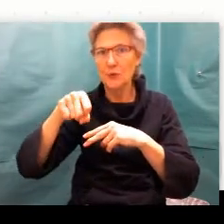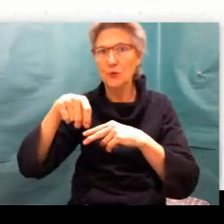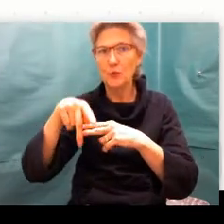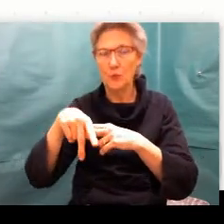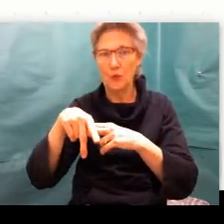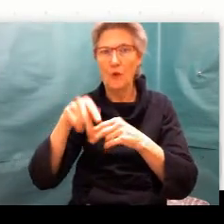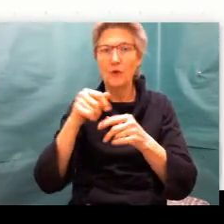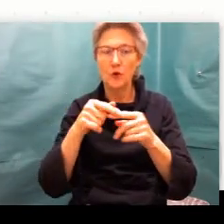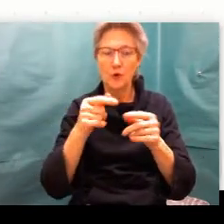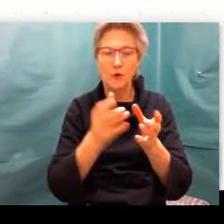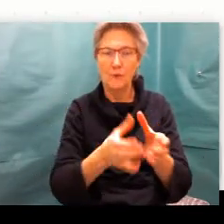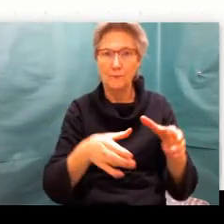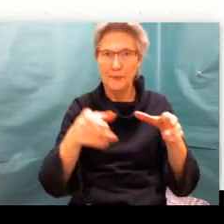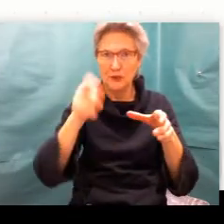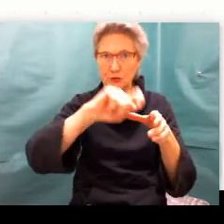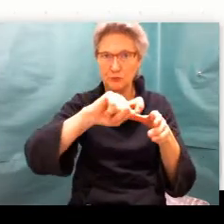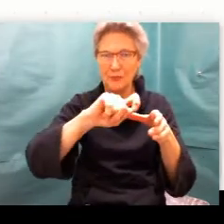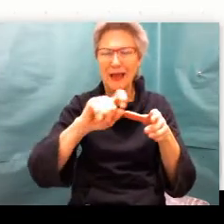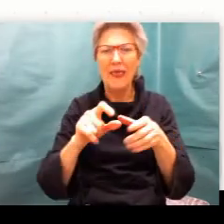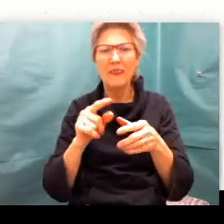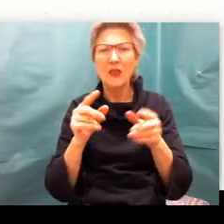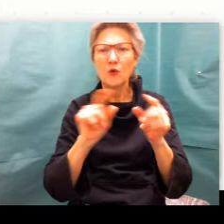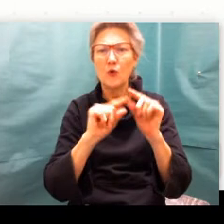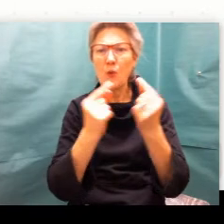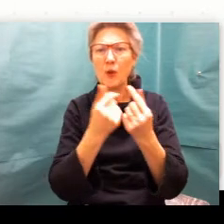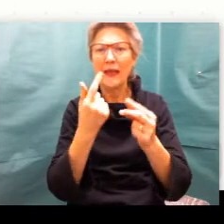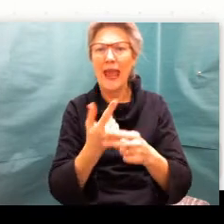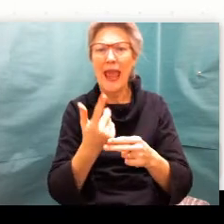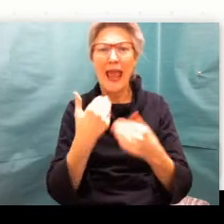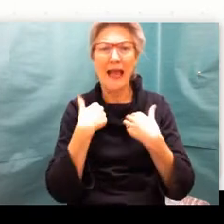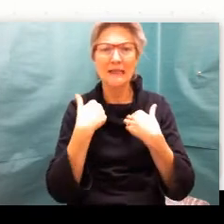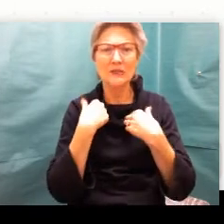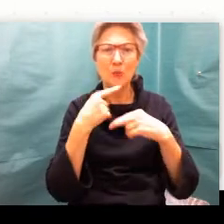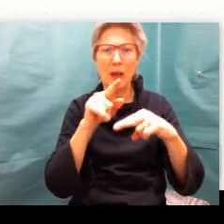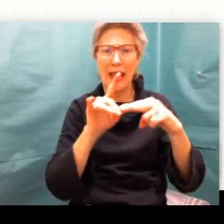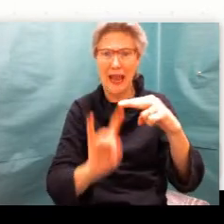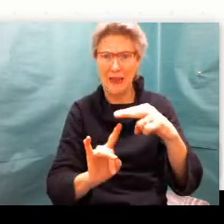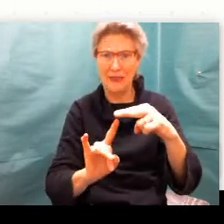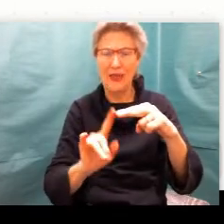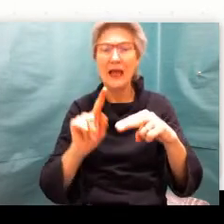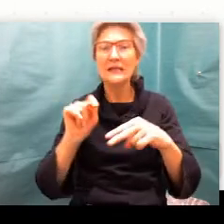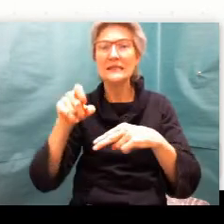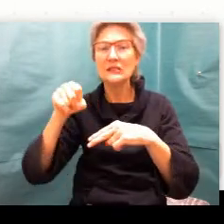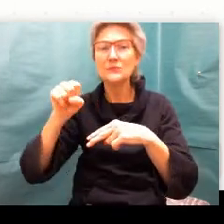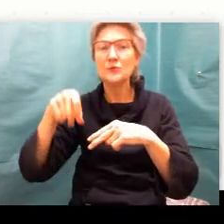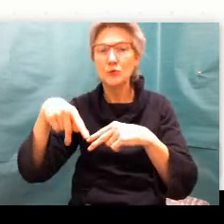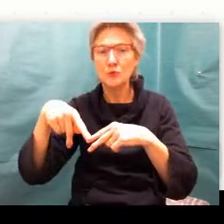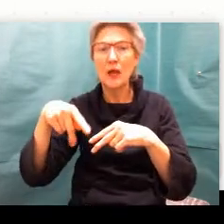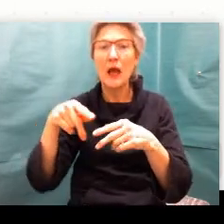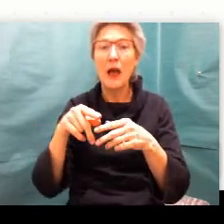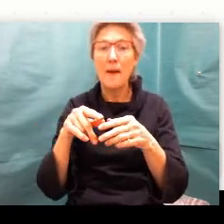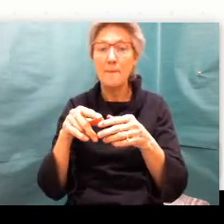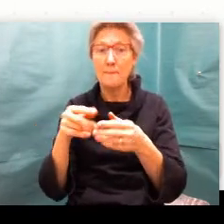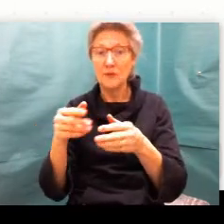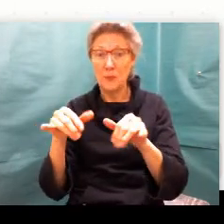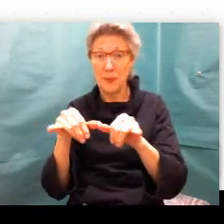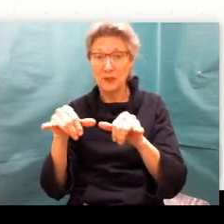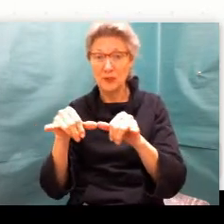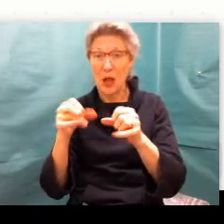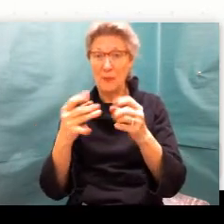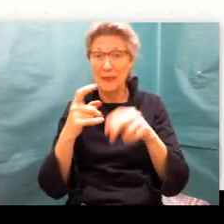teaspoon measuring spoon. How many times will they need to fill the measuring spoon in order to complete the experiment? This